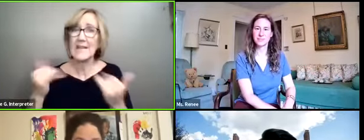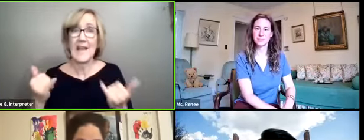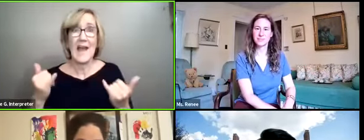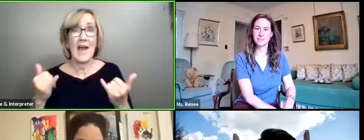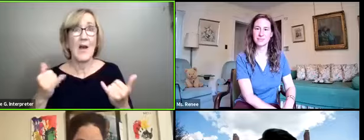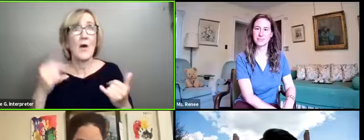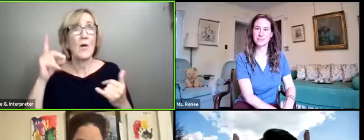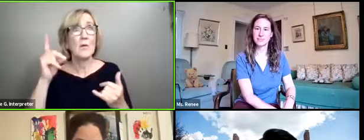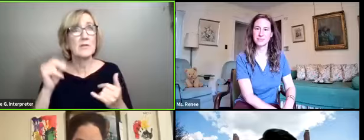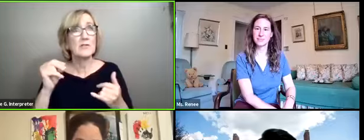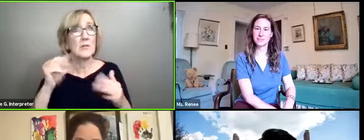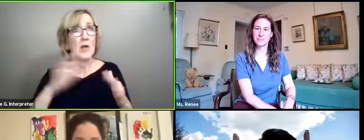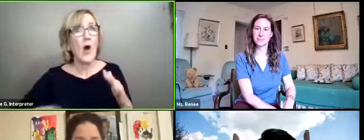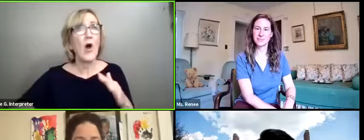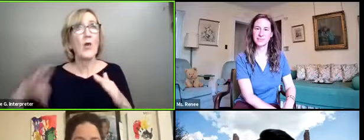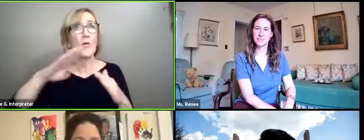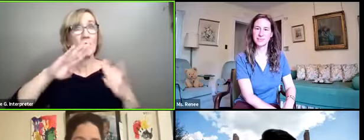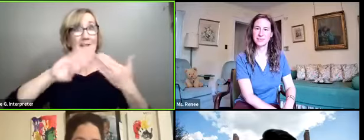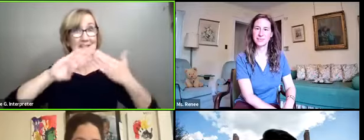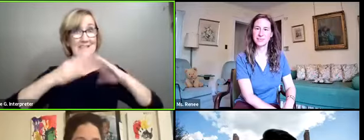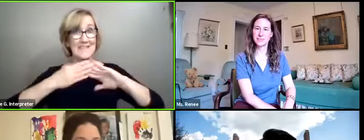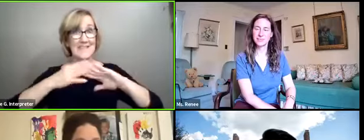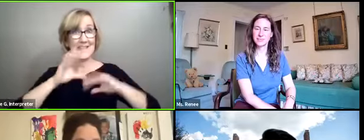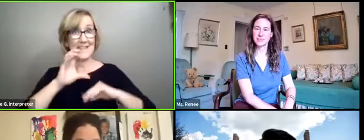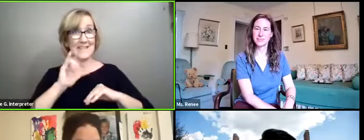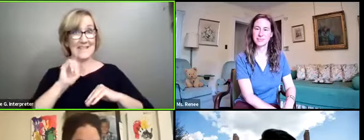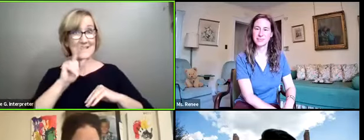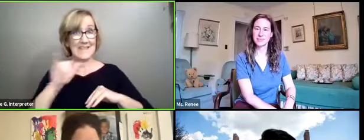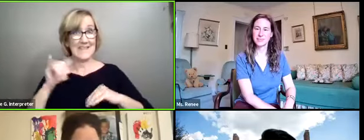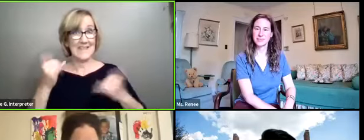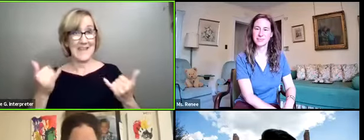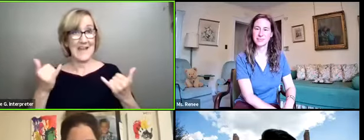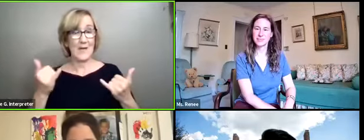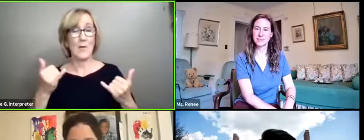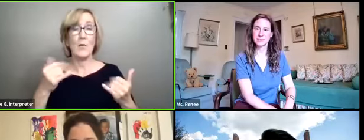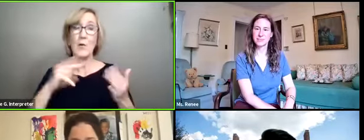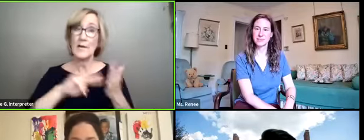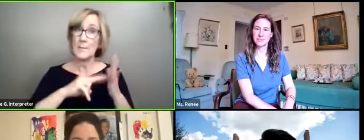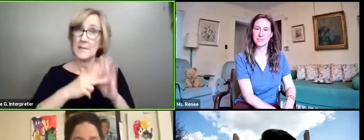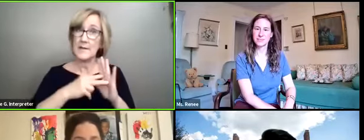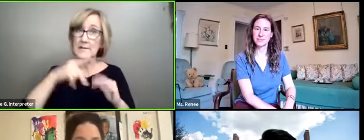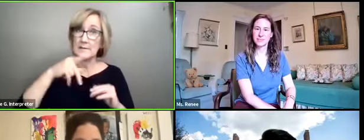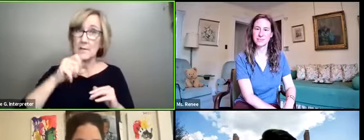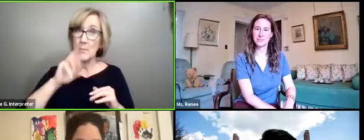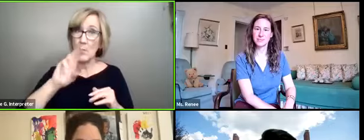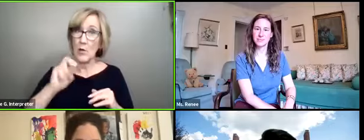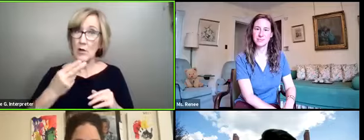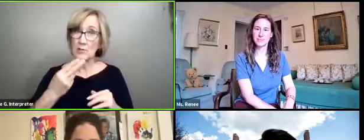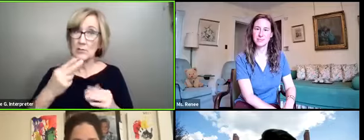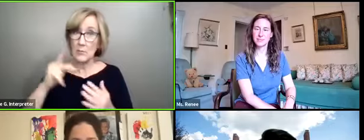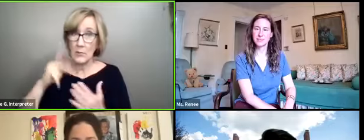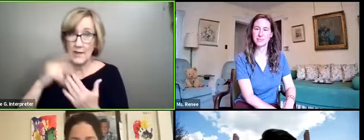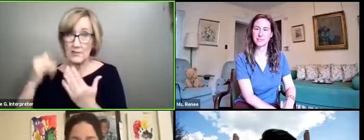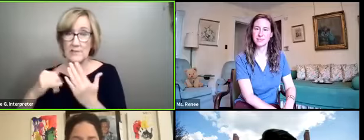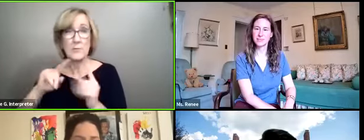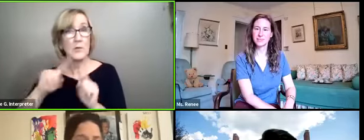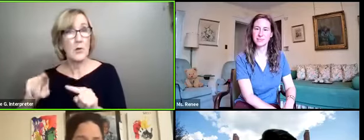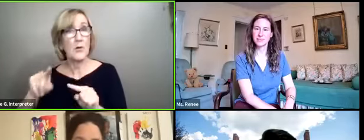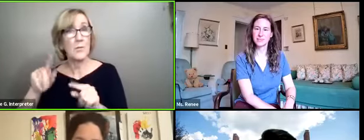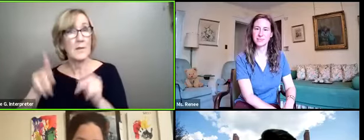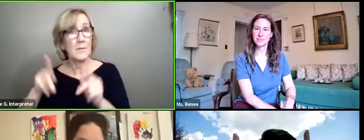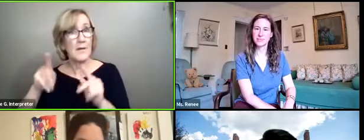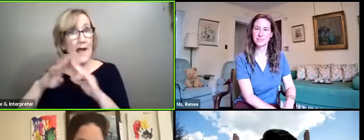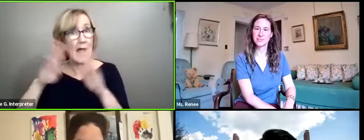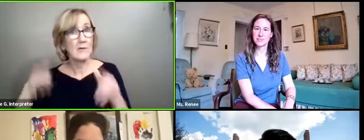do it all across the city. Now, what the Porch Project does is we go to people's houses and we let them pick out a